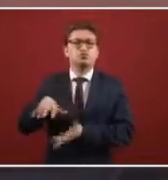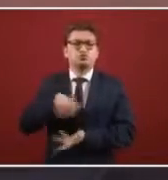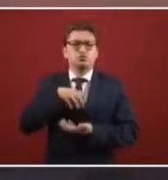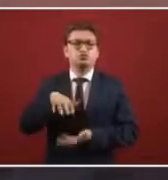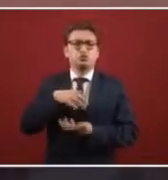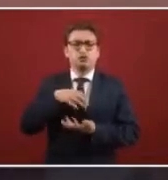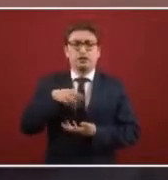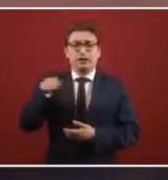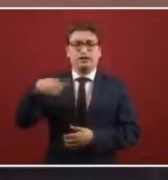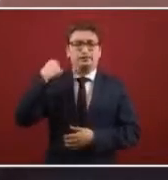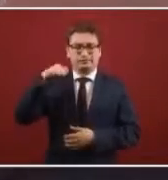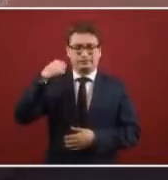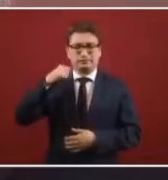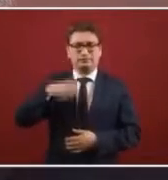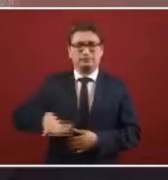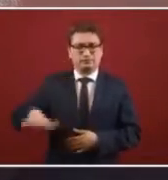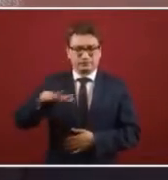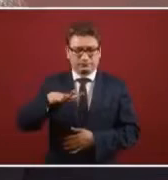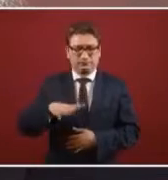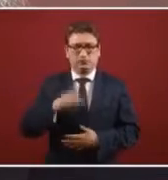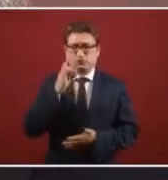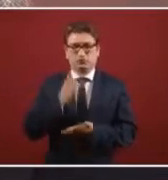petroleum de Tabasco, out of Tabasco,